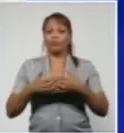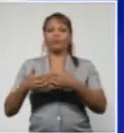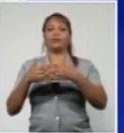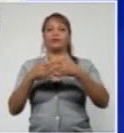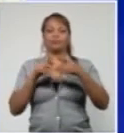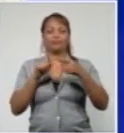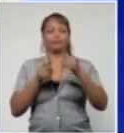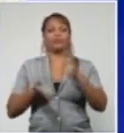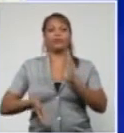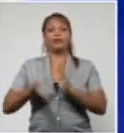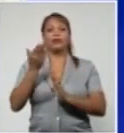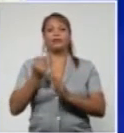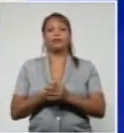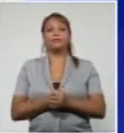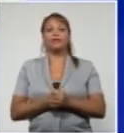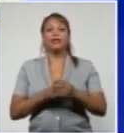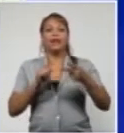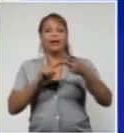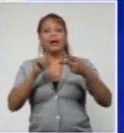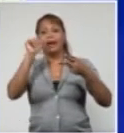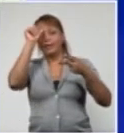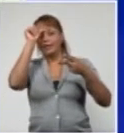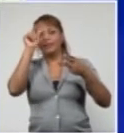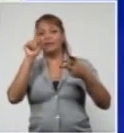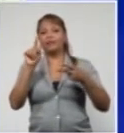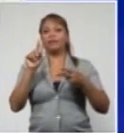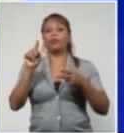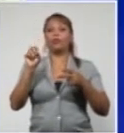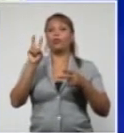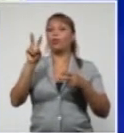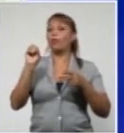209,794. India has